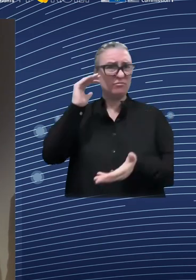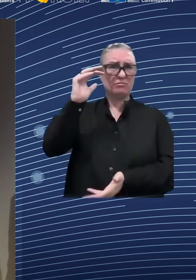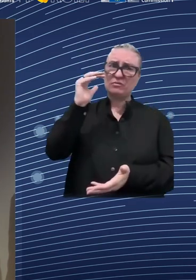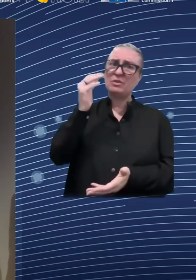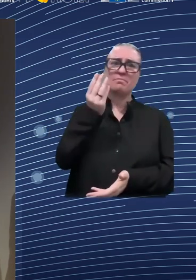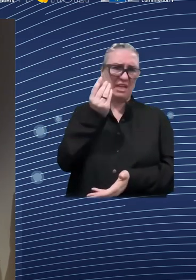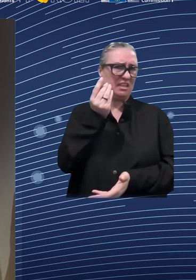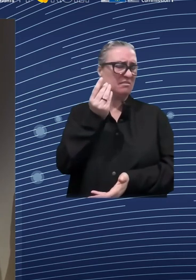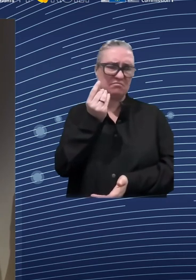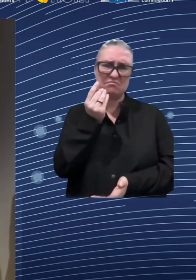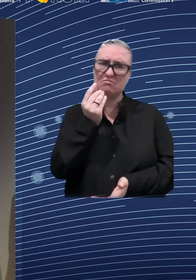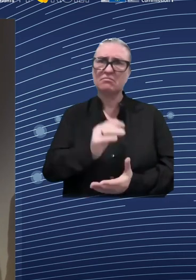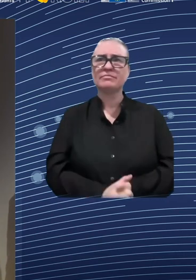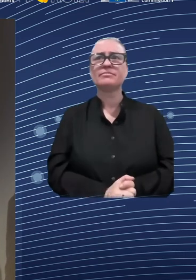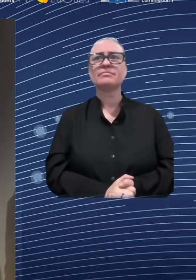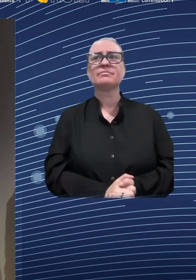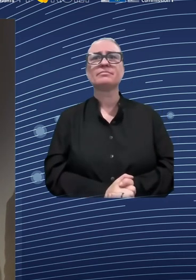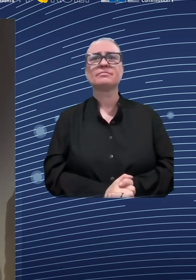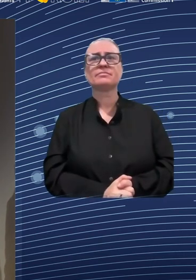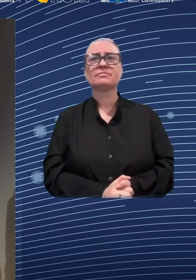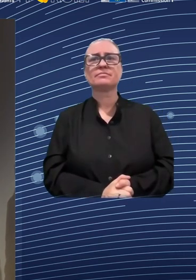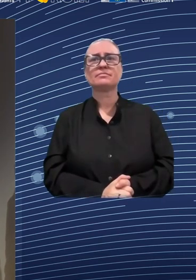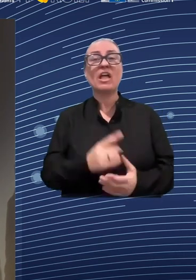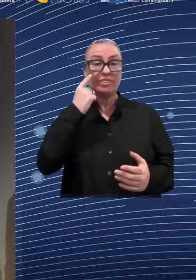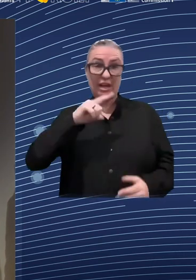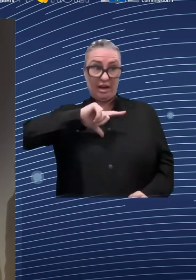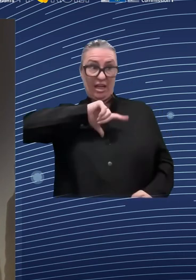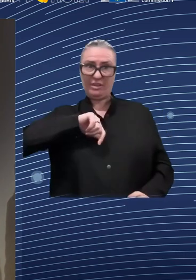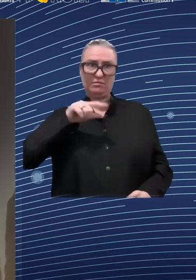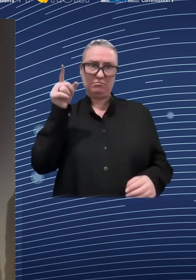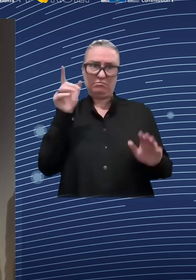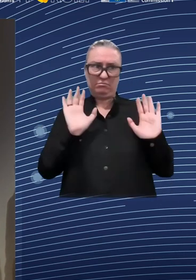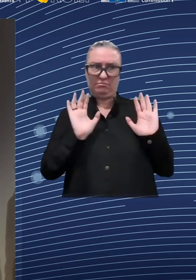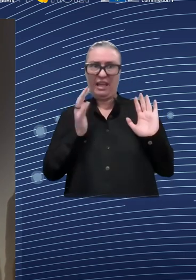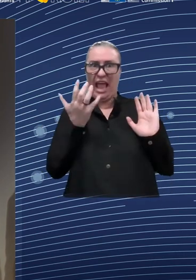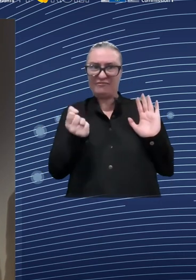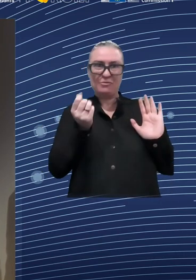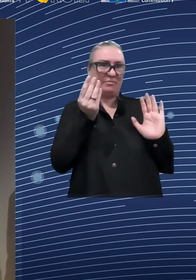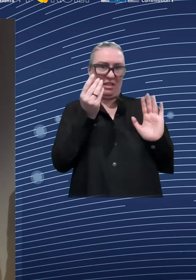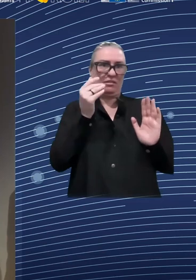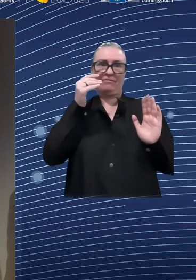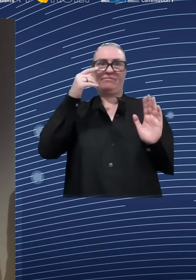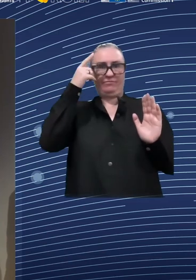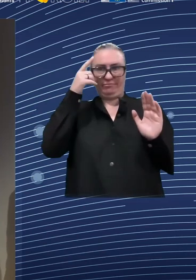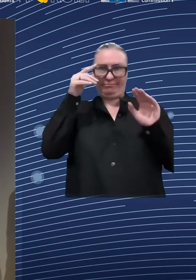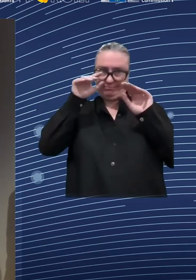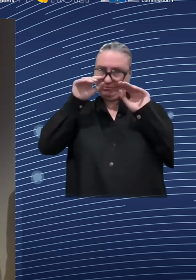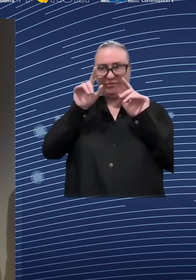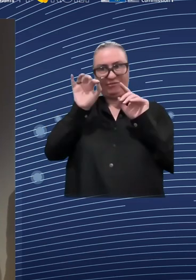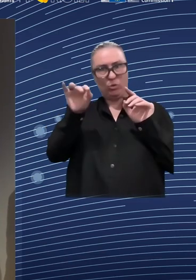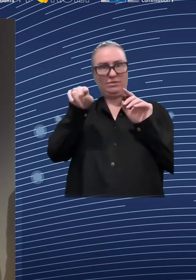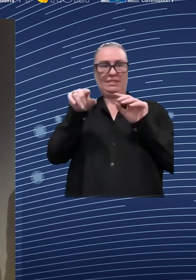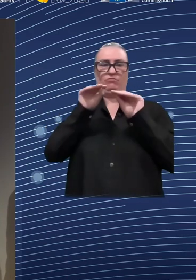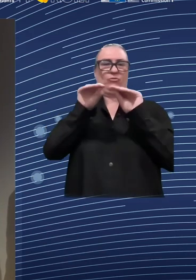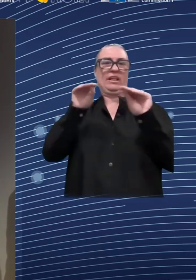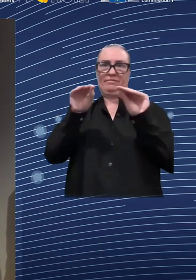various training for various levels and from various verticals. So it's really so the offer is